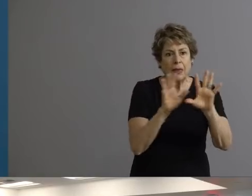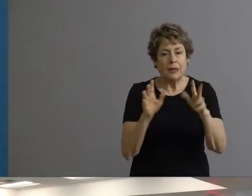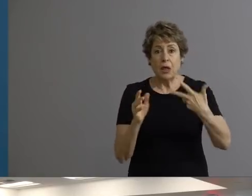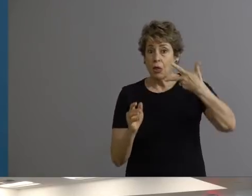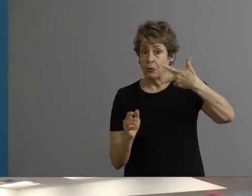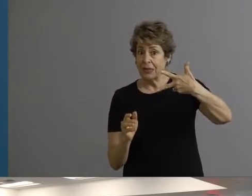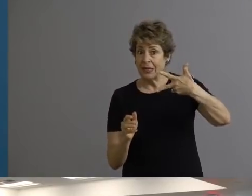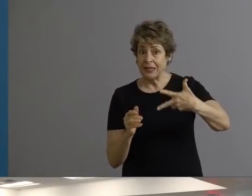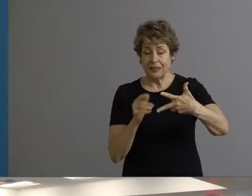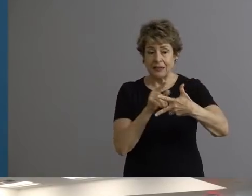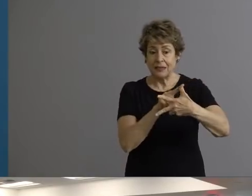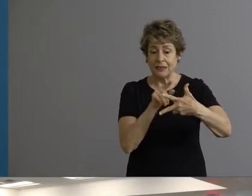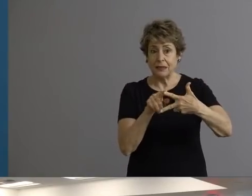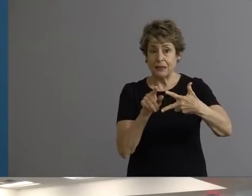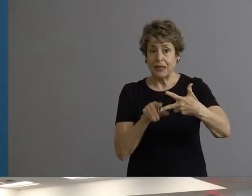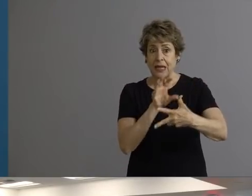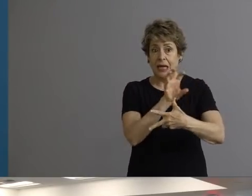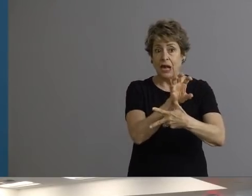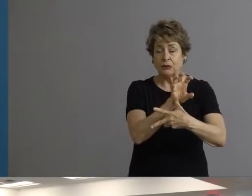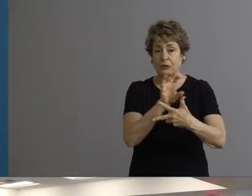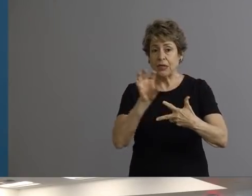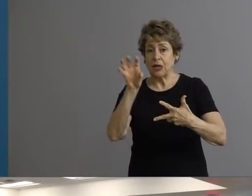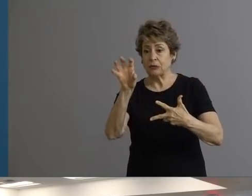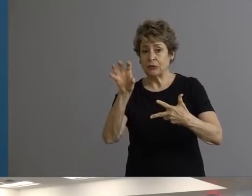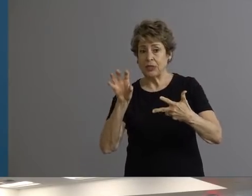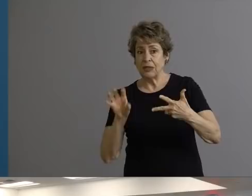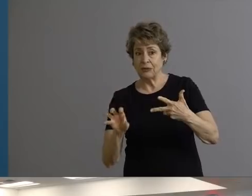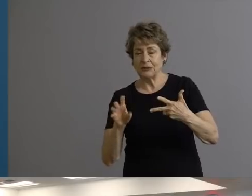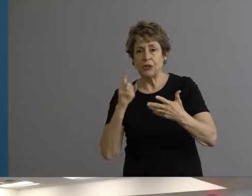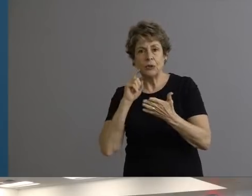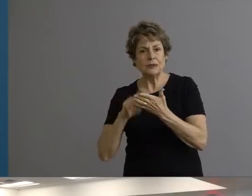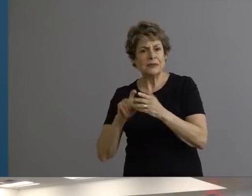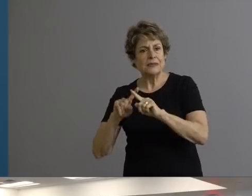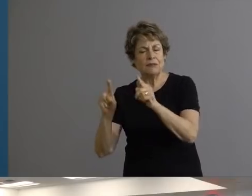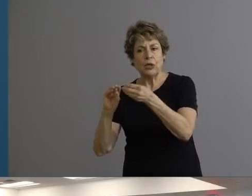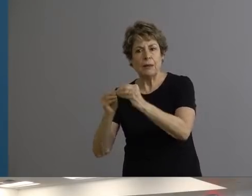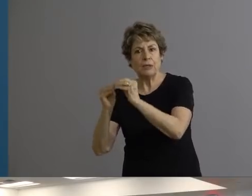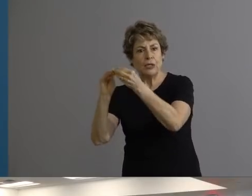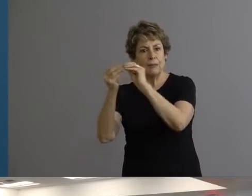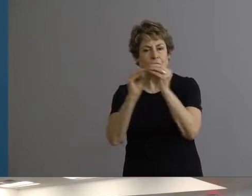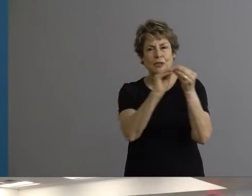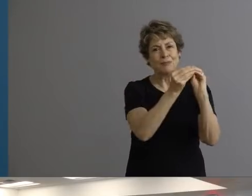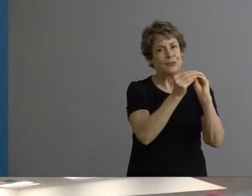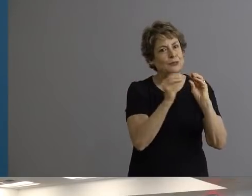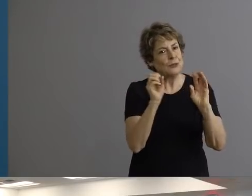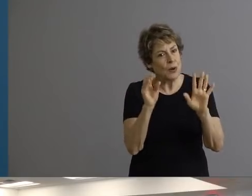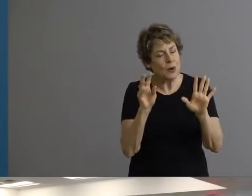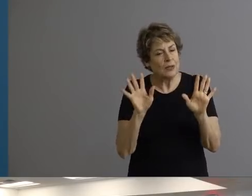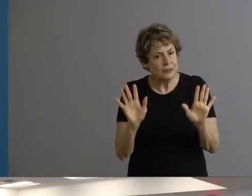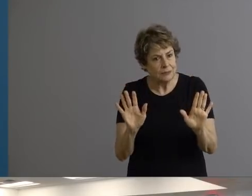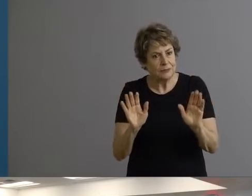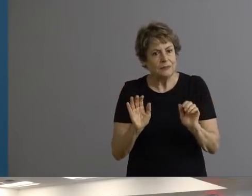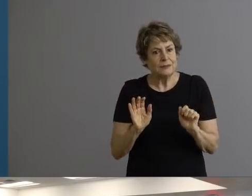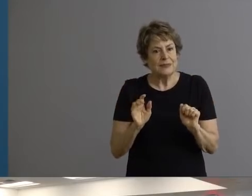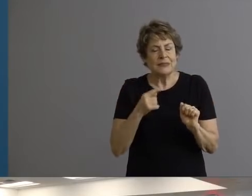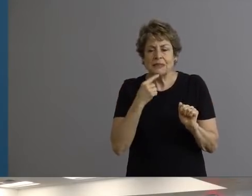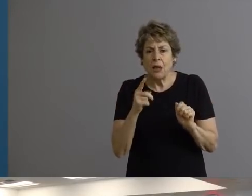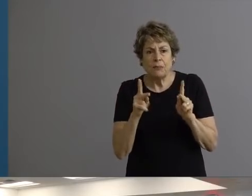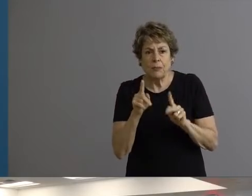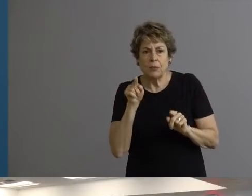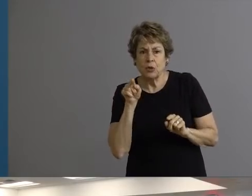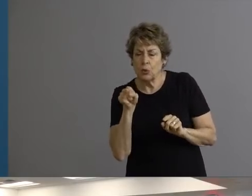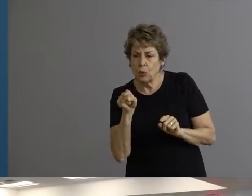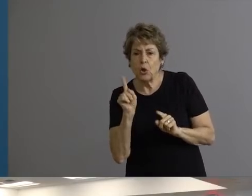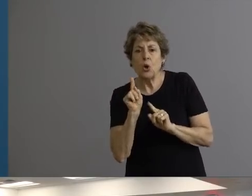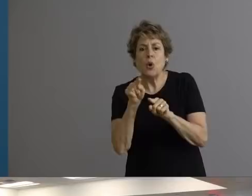I'm going to be supportive of local leadership on the education issue with the objective of